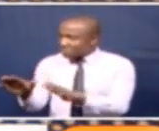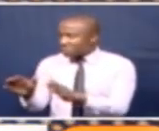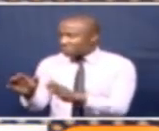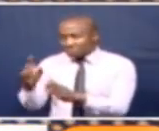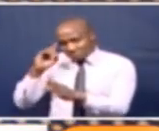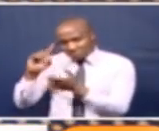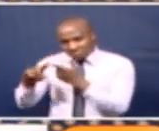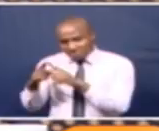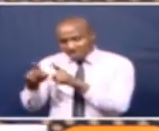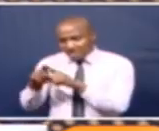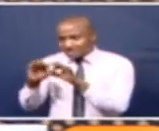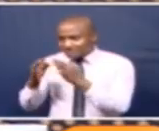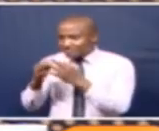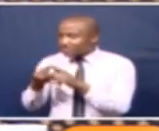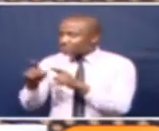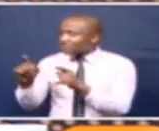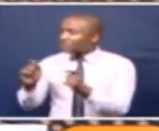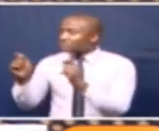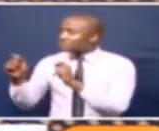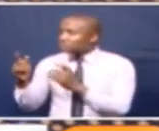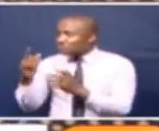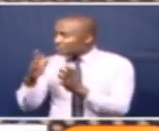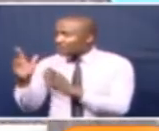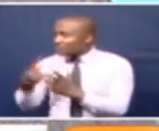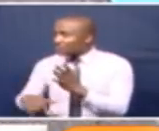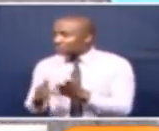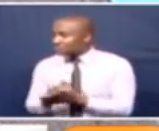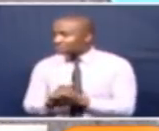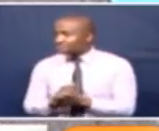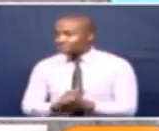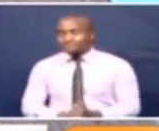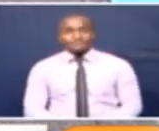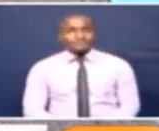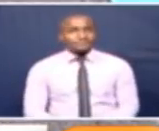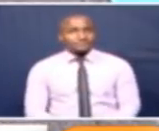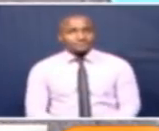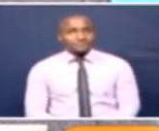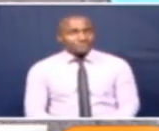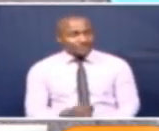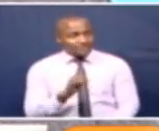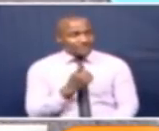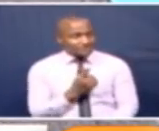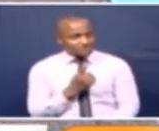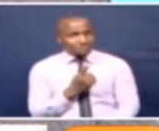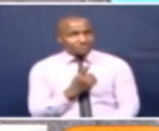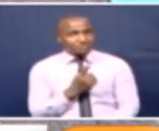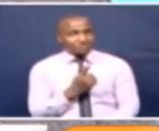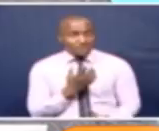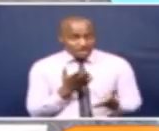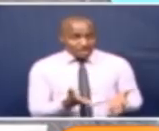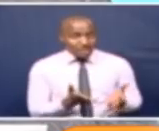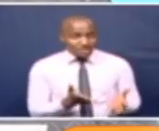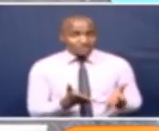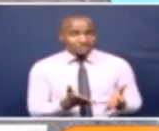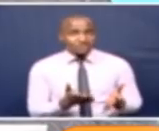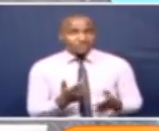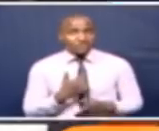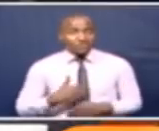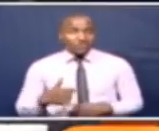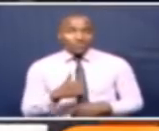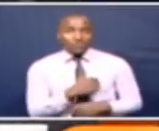reflecting as a family as you wait for her to transition? What are your plans? Okay, first of all, Lillian, right now we